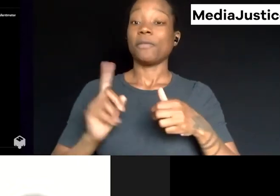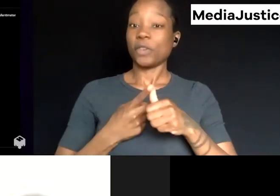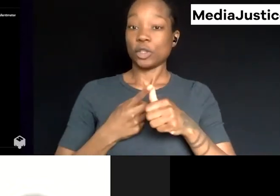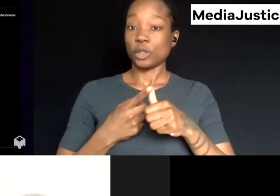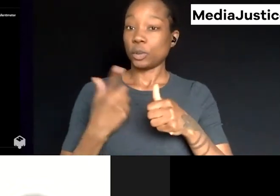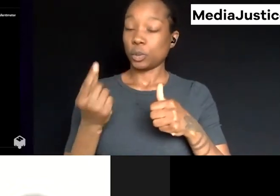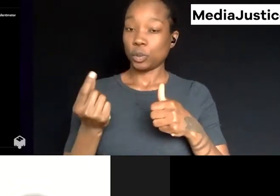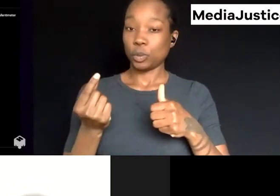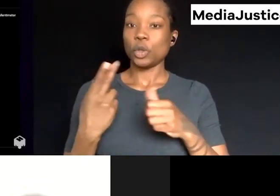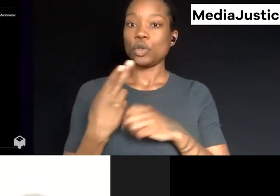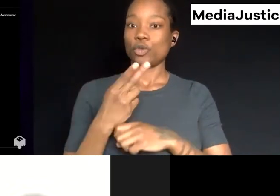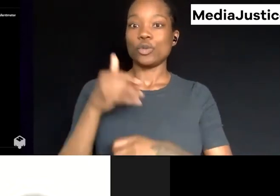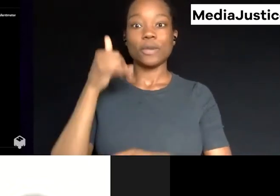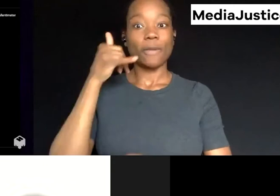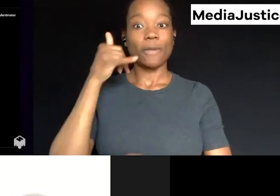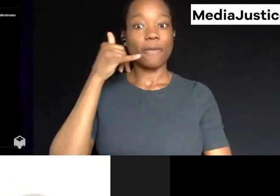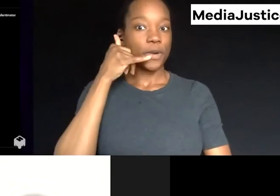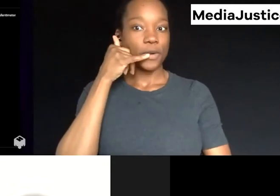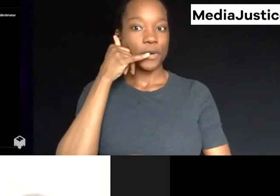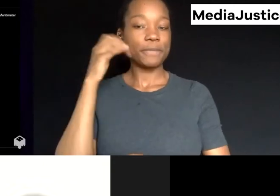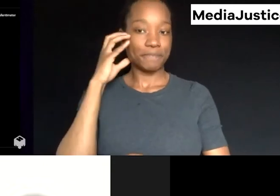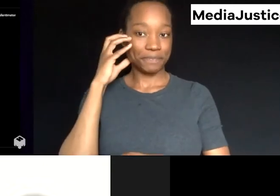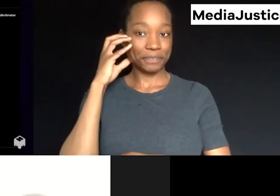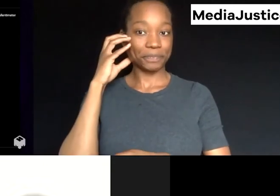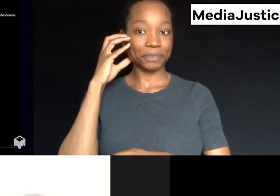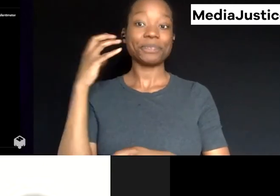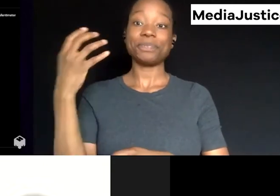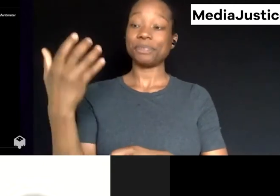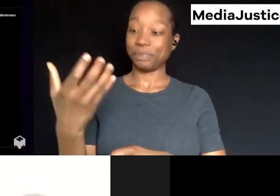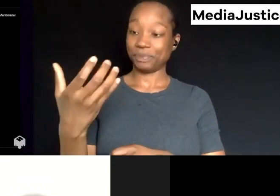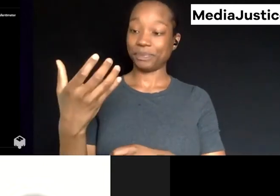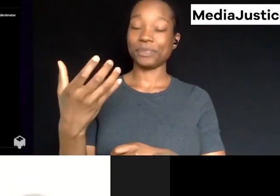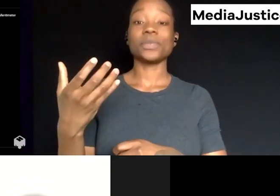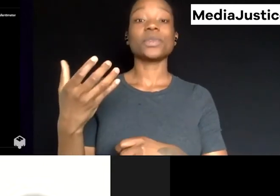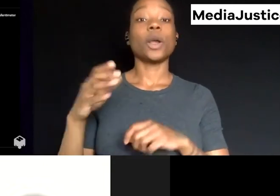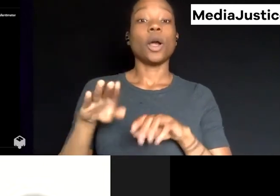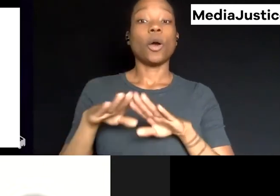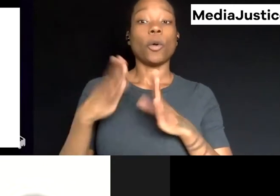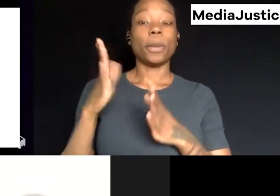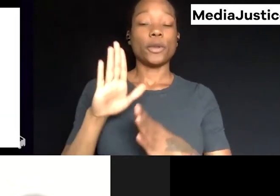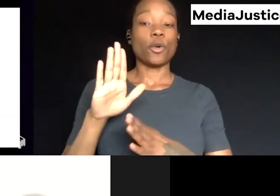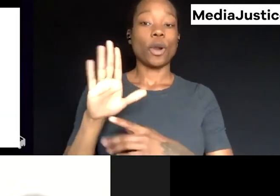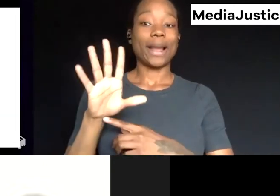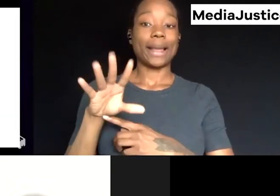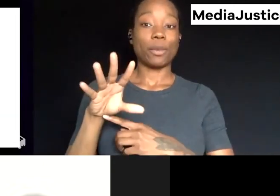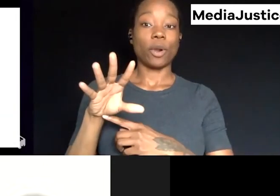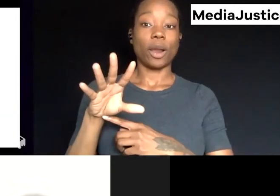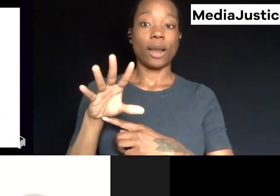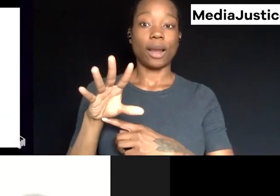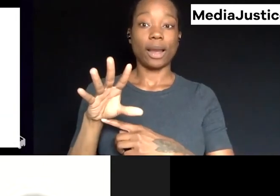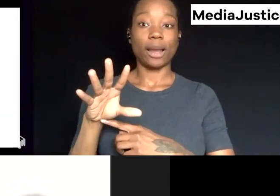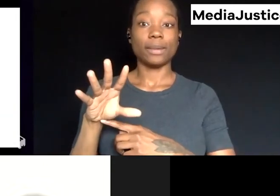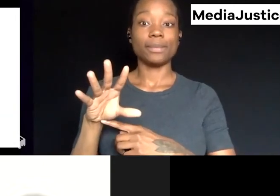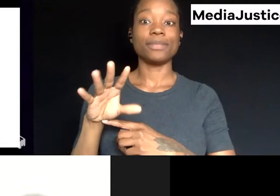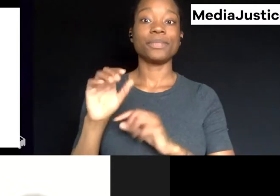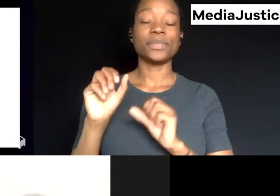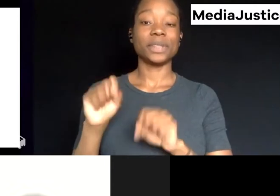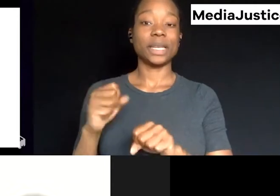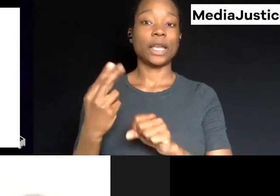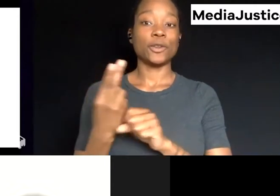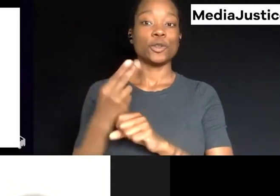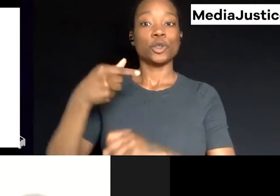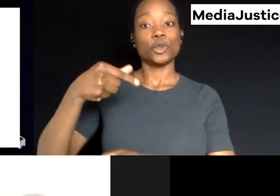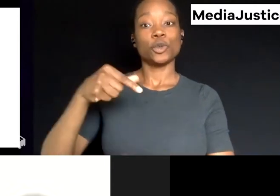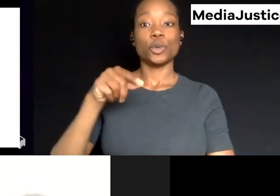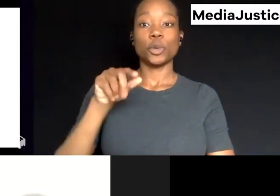cell phone. So if you pull out your cell phone and open up your camera, you can use this QR code. So all you have to do is